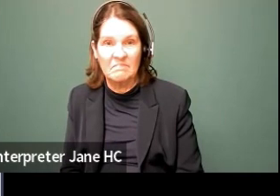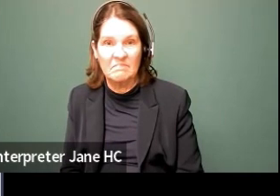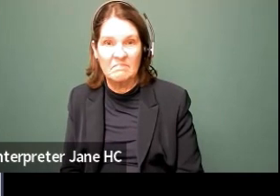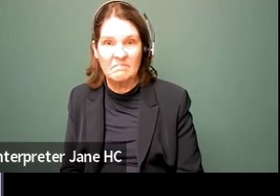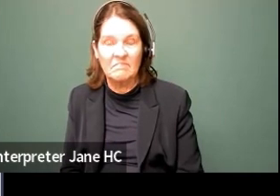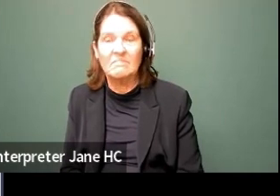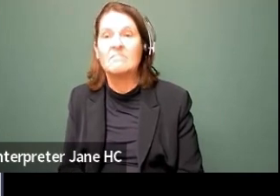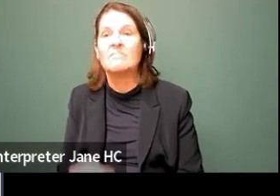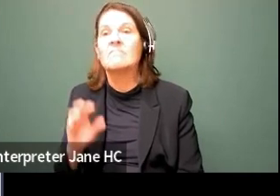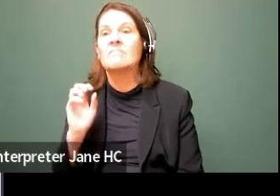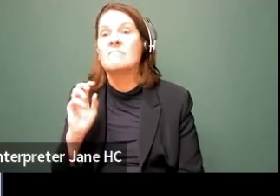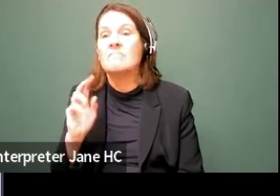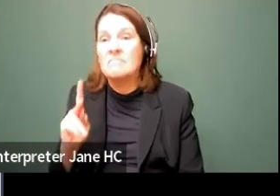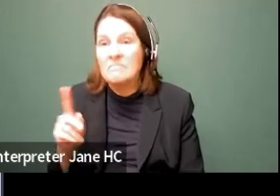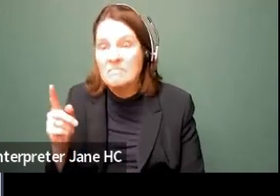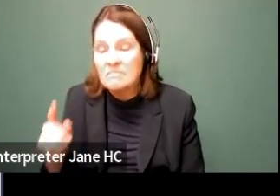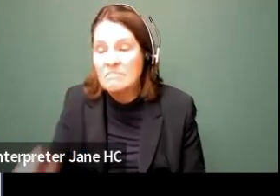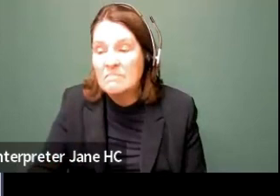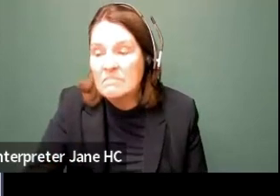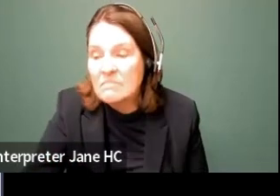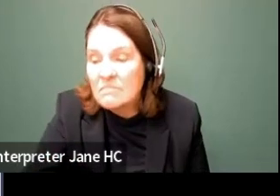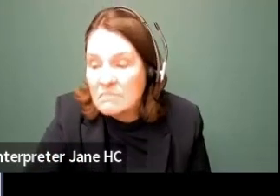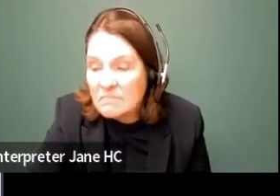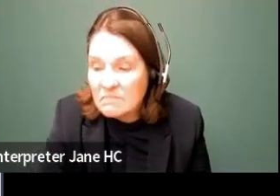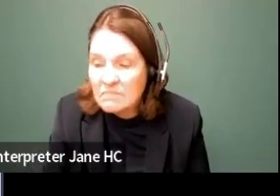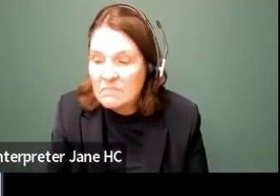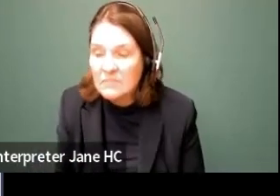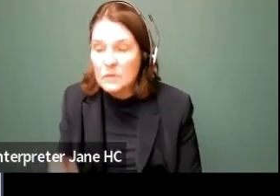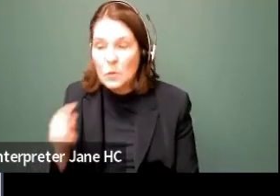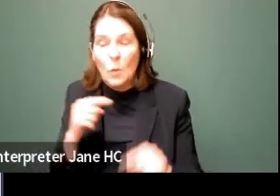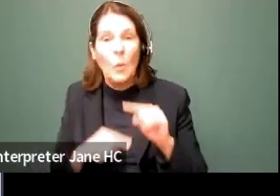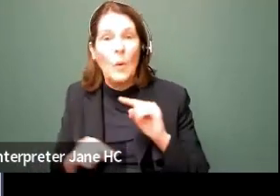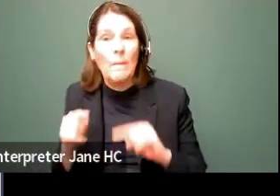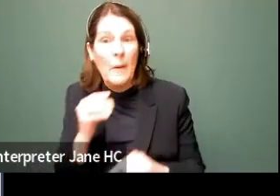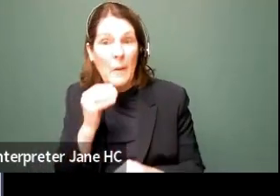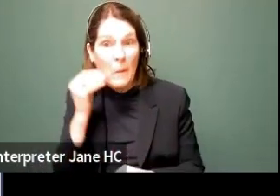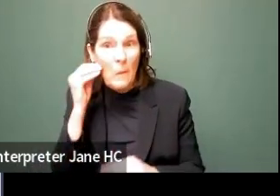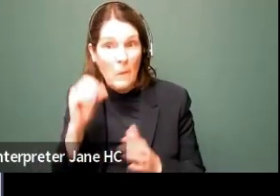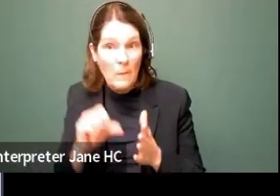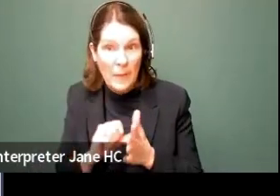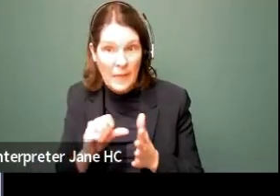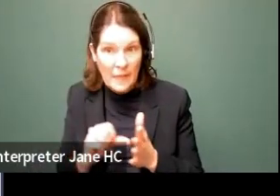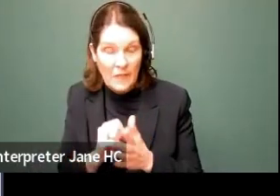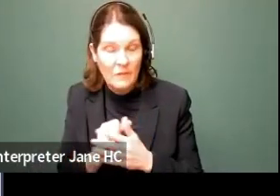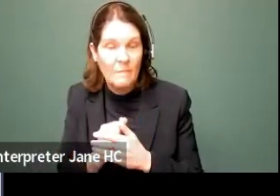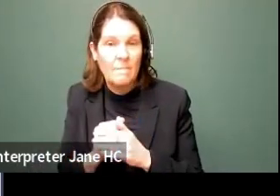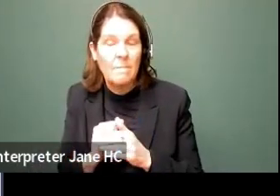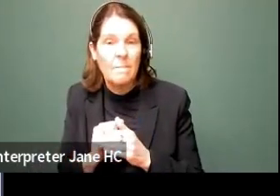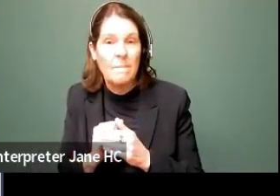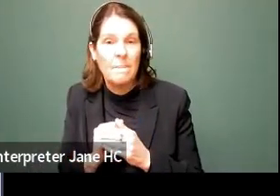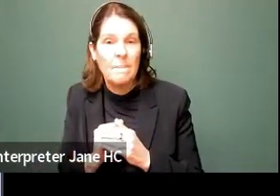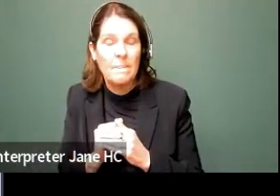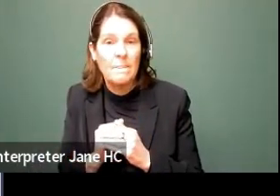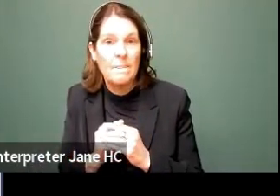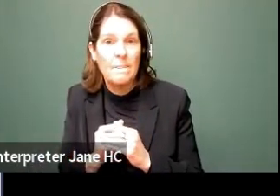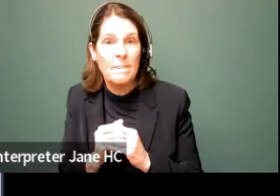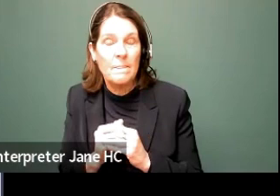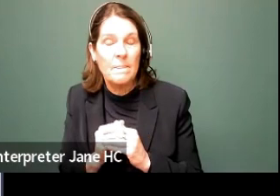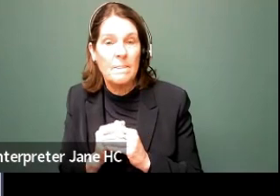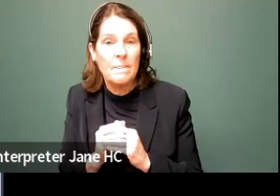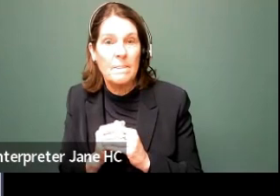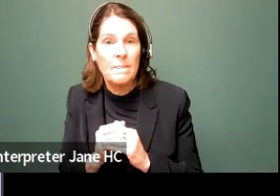And going back to the home page here. So if you wanted to